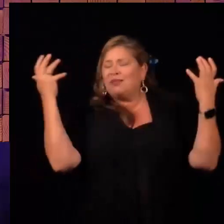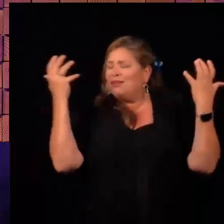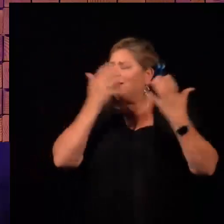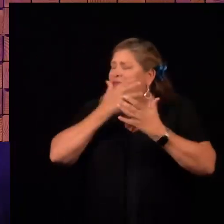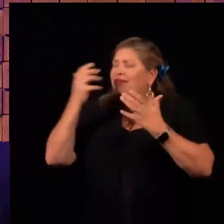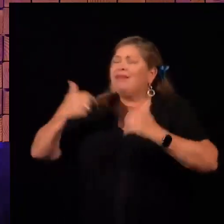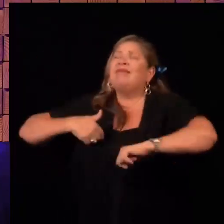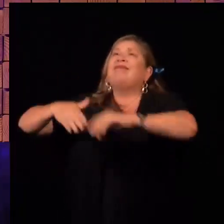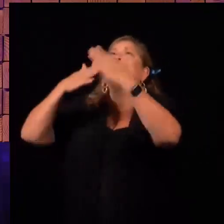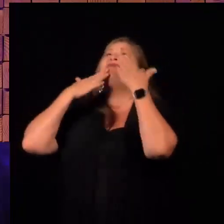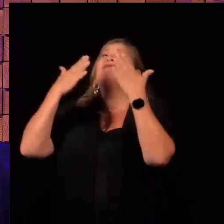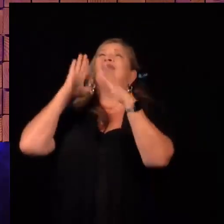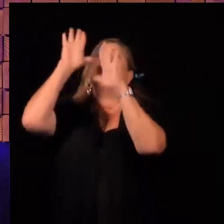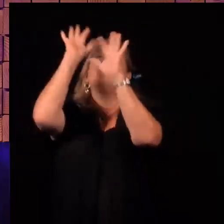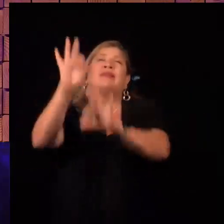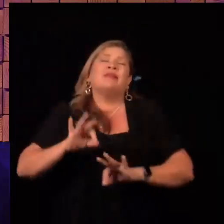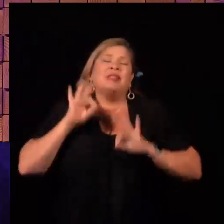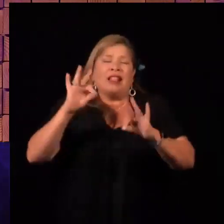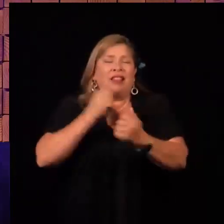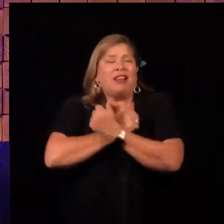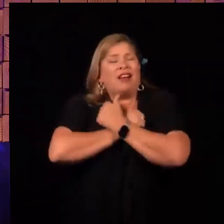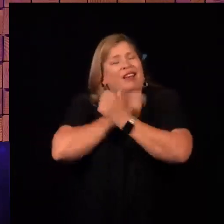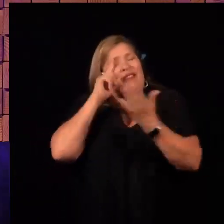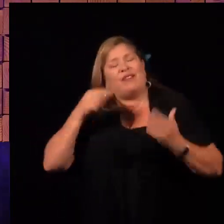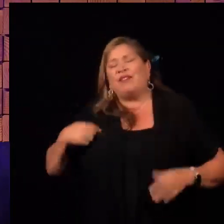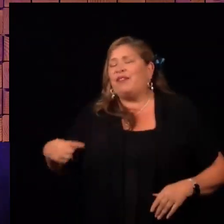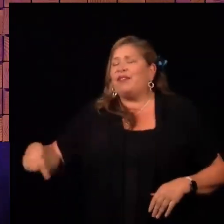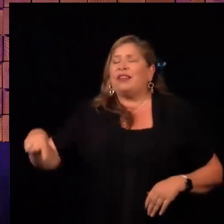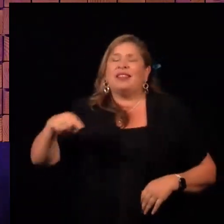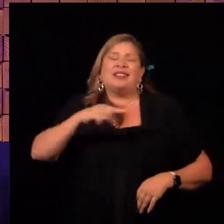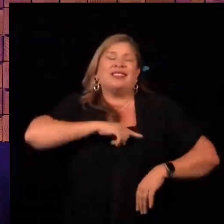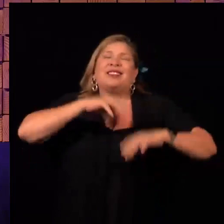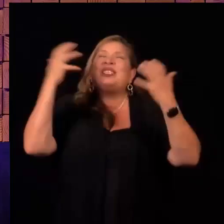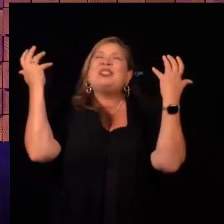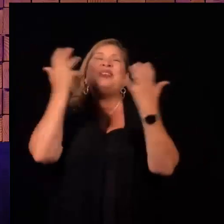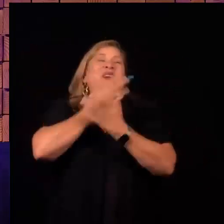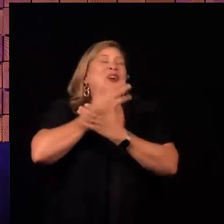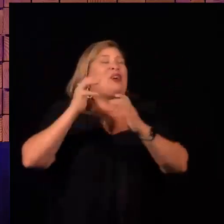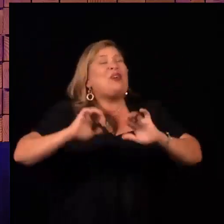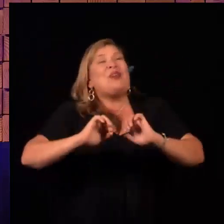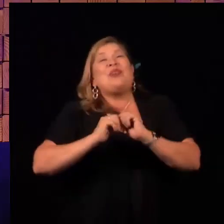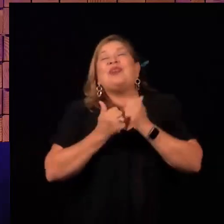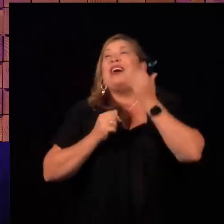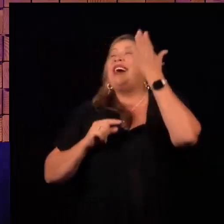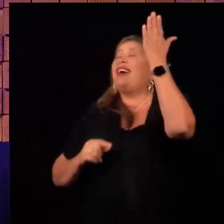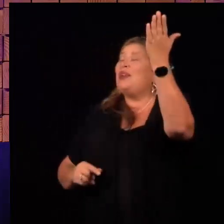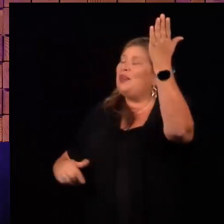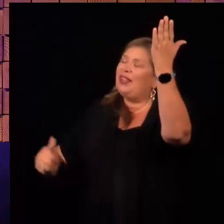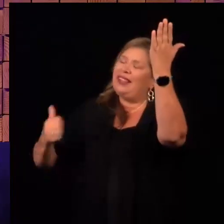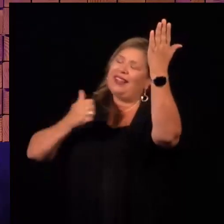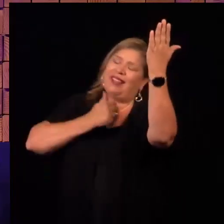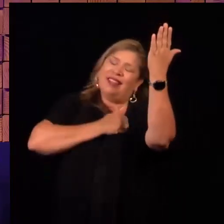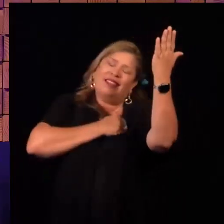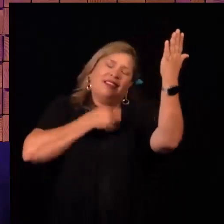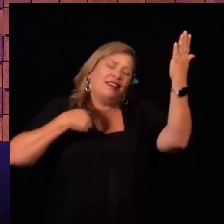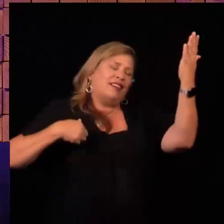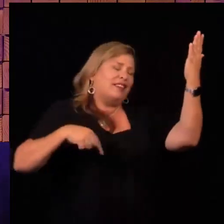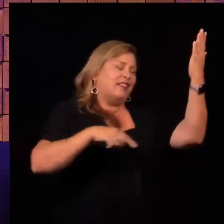us. Oh, how he loves us. Oh, how